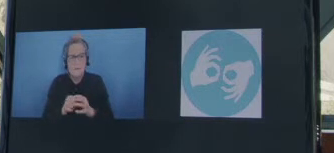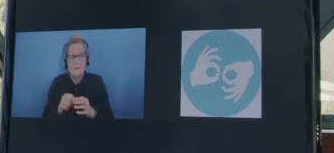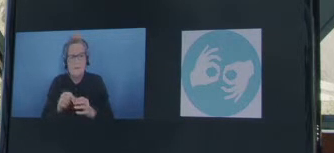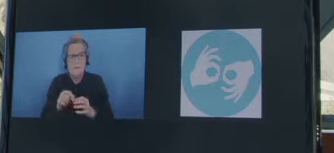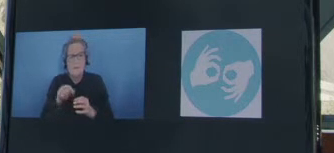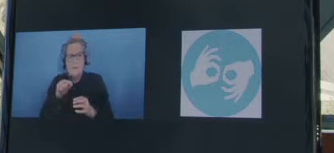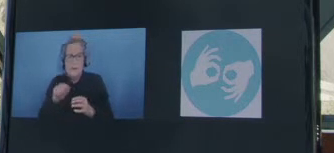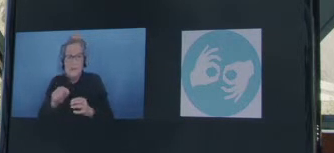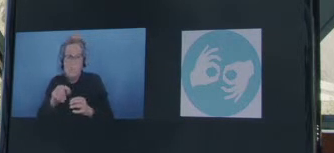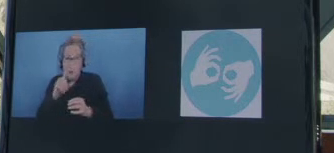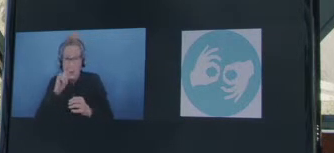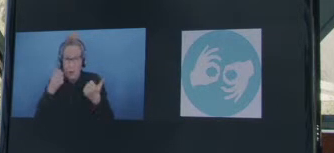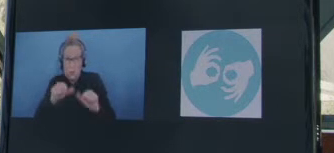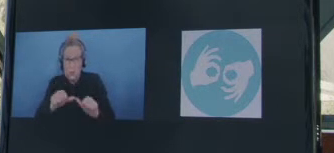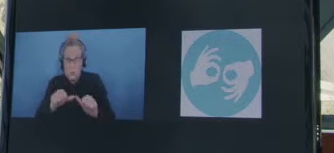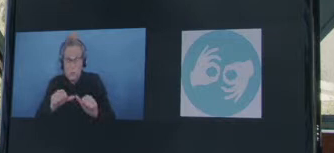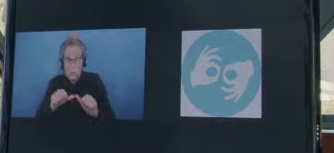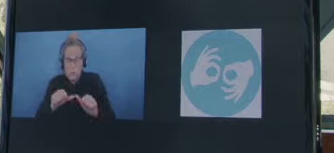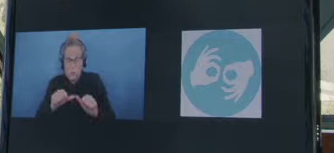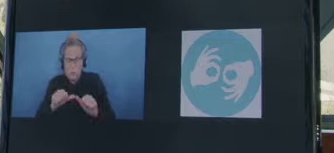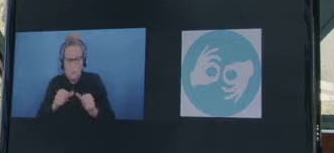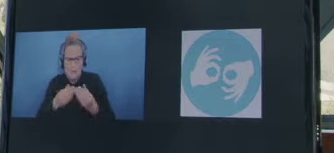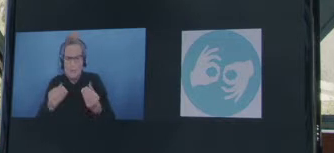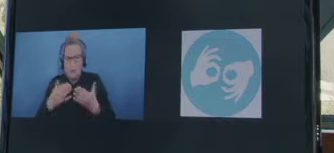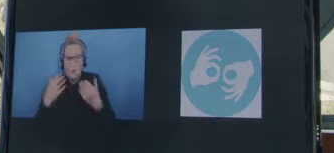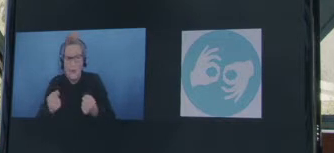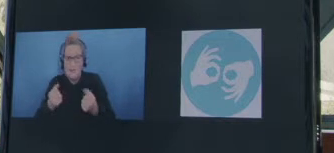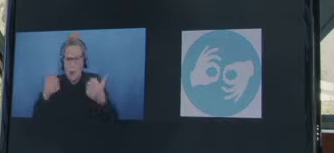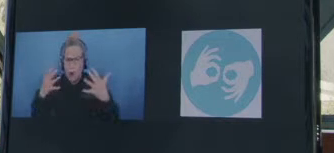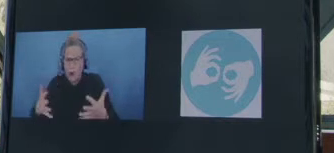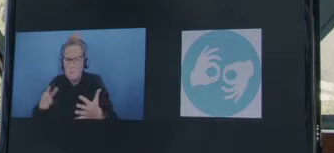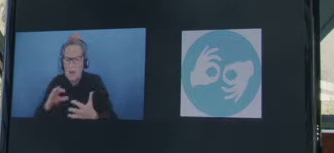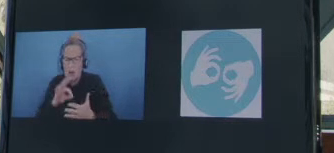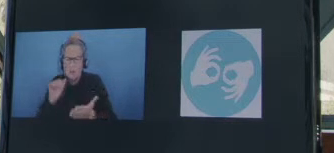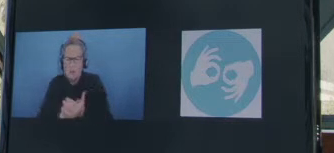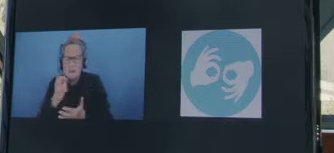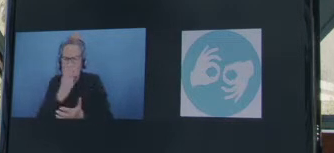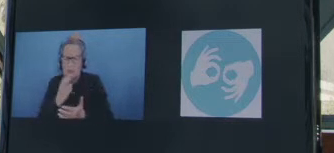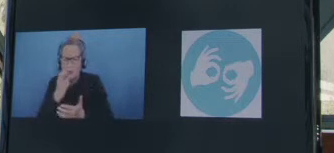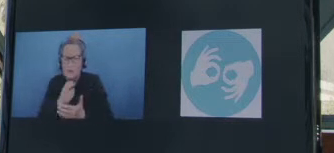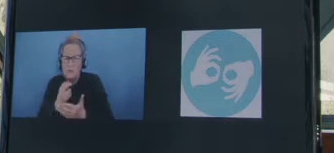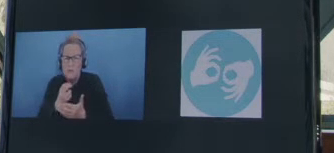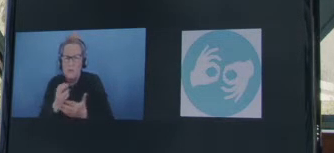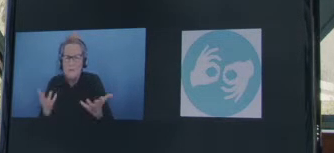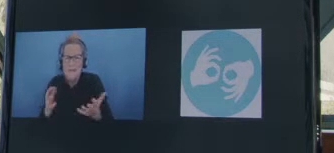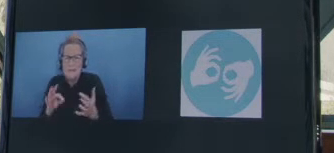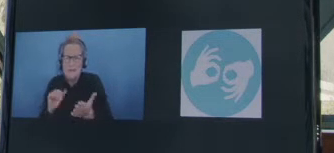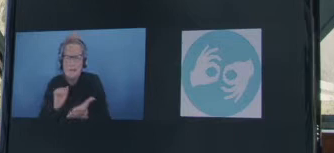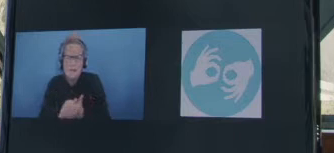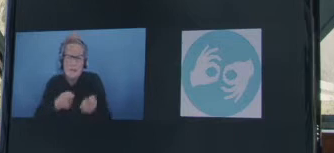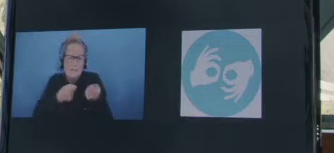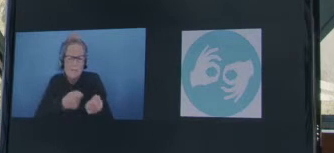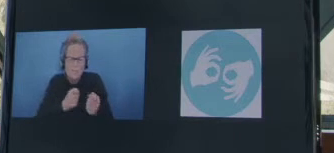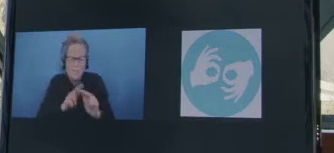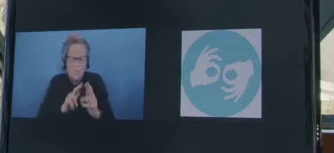in abundance, but that does not have the right nutritional profile, it's not a healthy meal for the fungi, how might